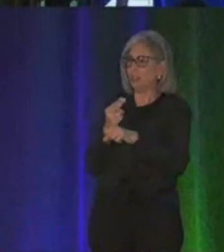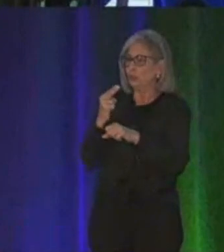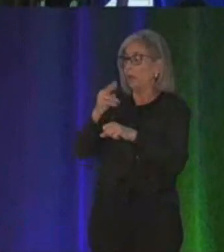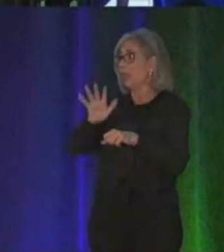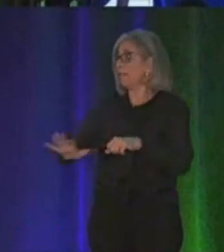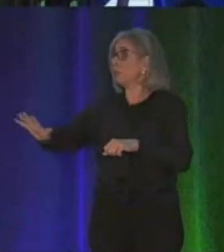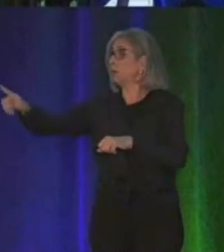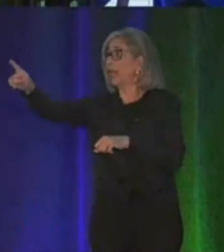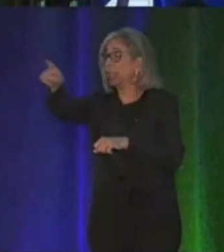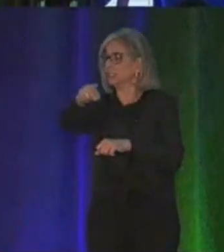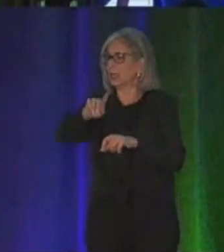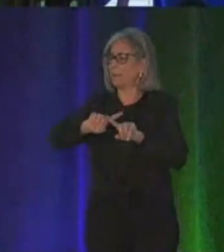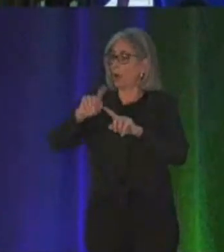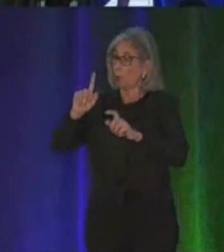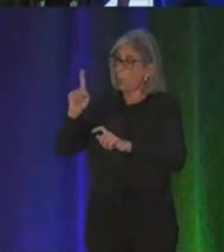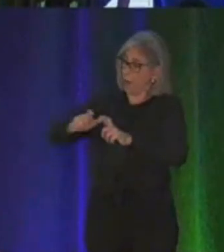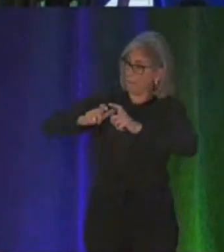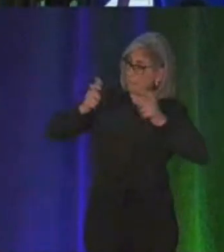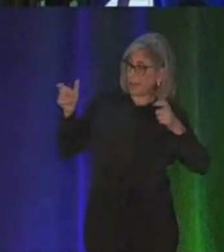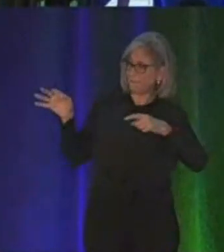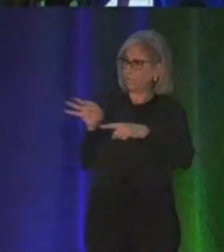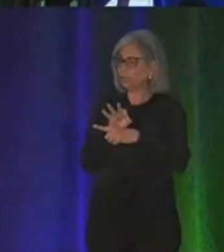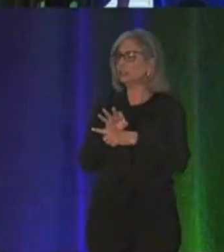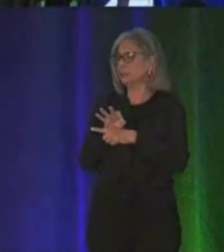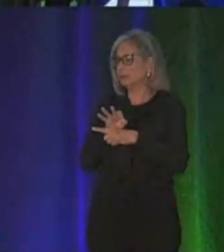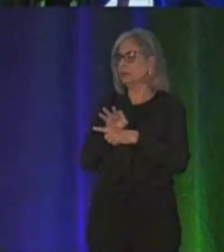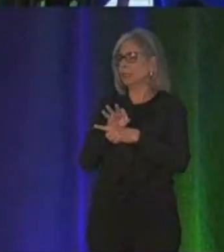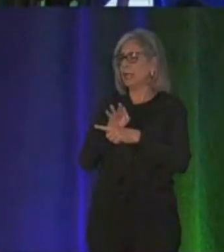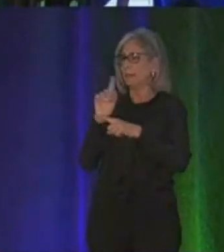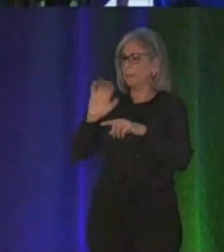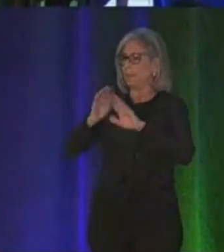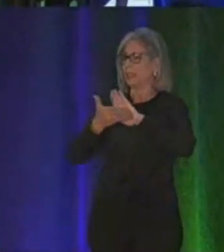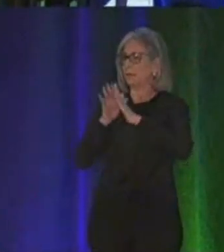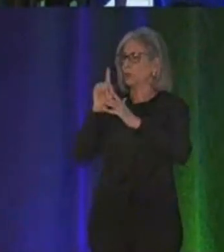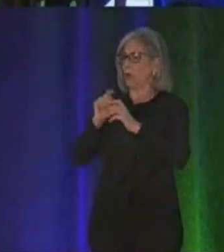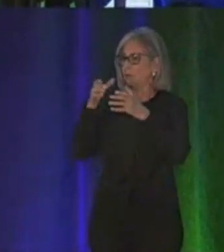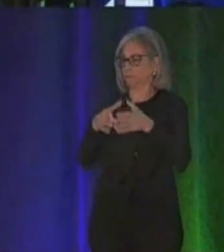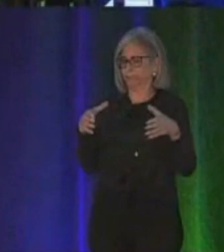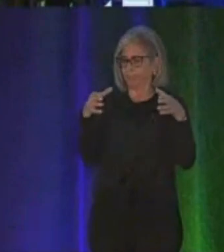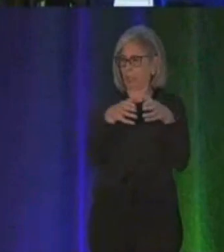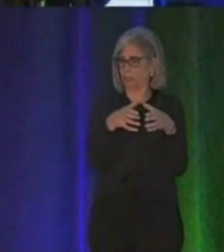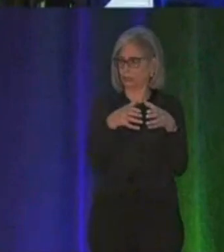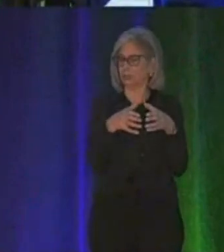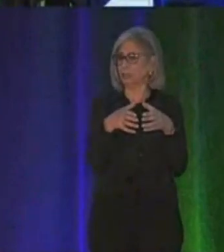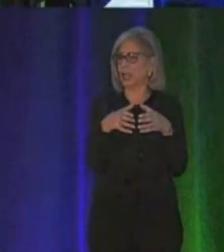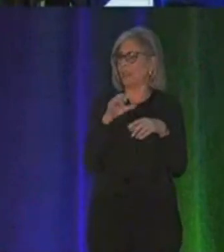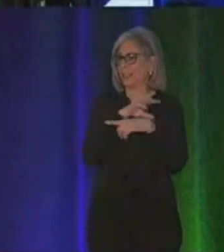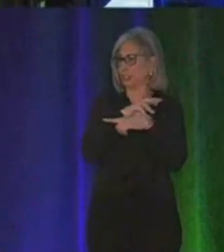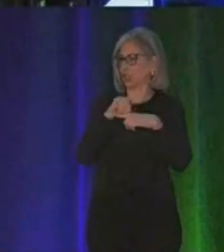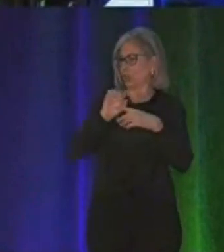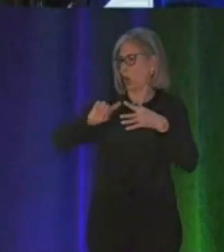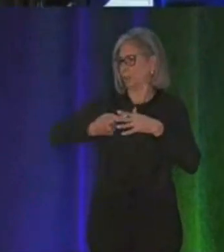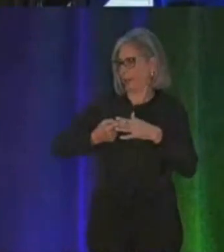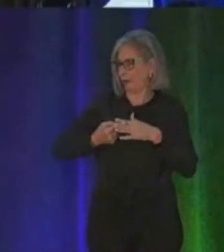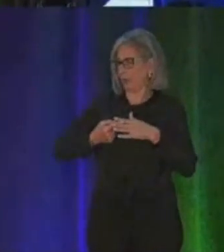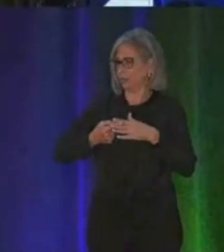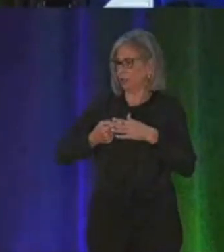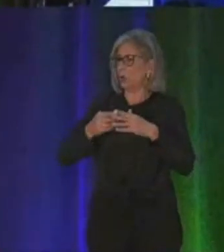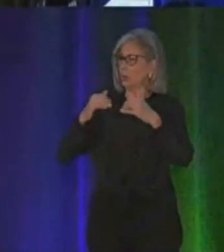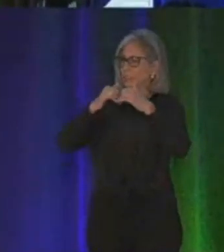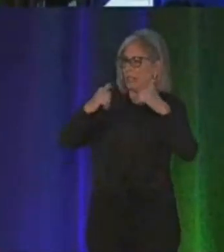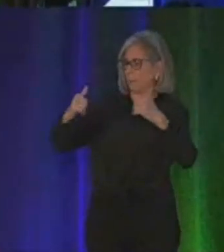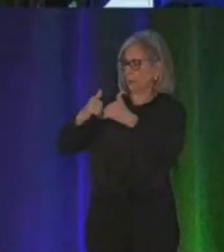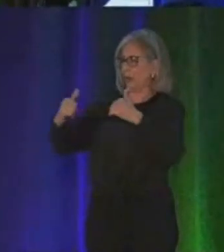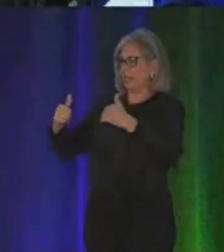rest. So if you put it all in one big function, it kind of gets put into one bundle, and that kind of creates worse cold starts. So we try to split it up into separate functions so